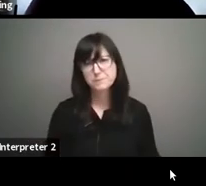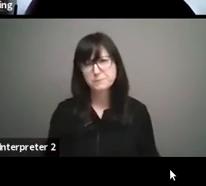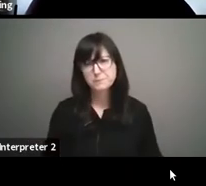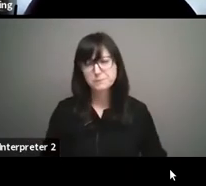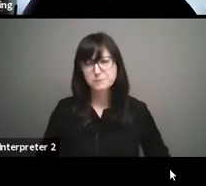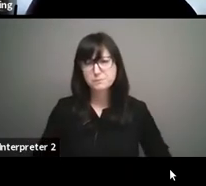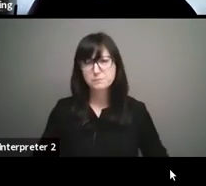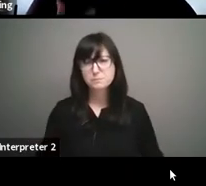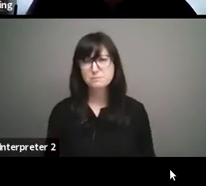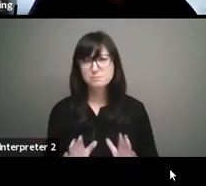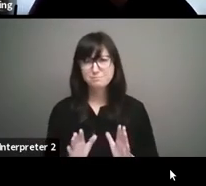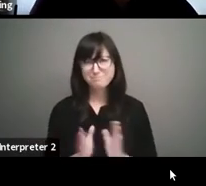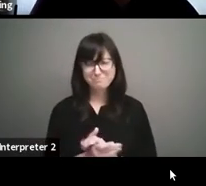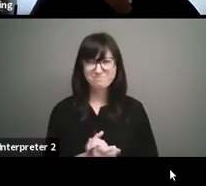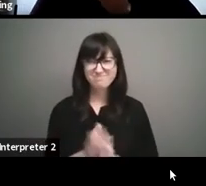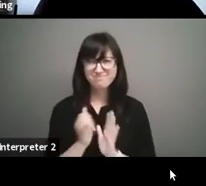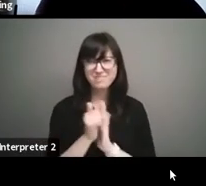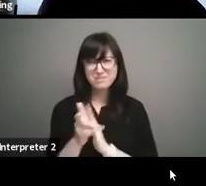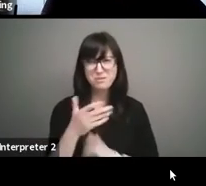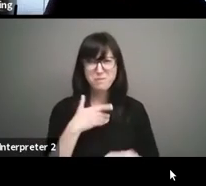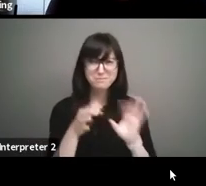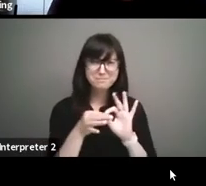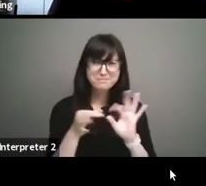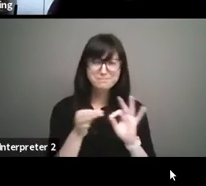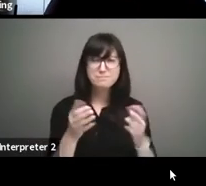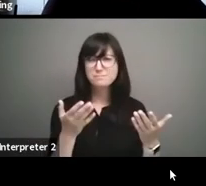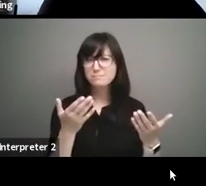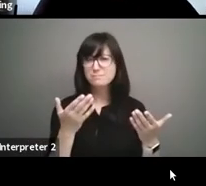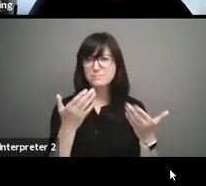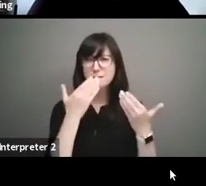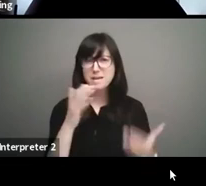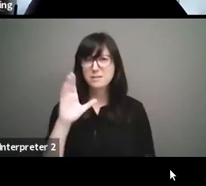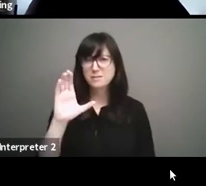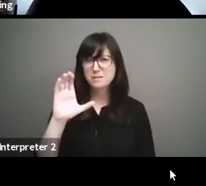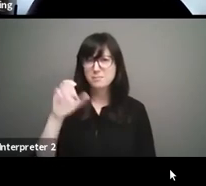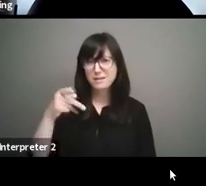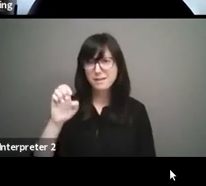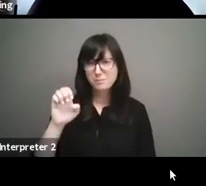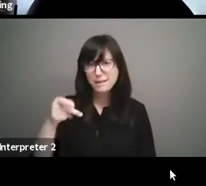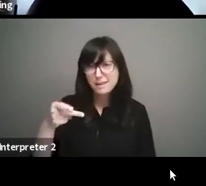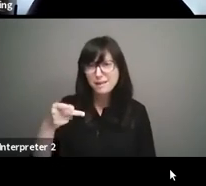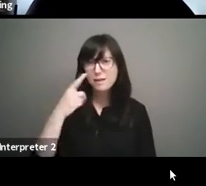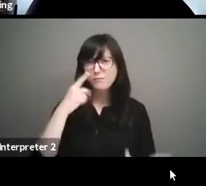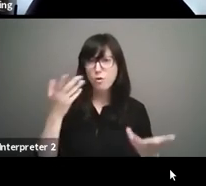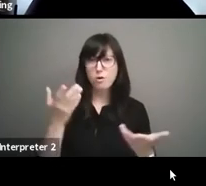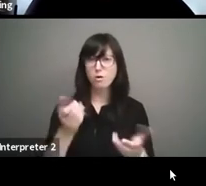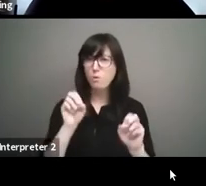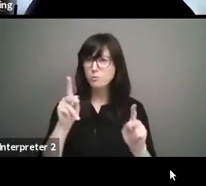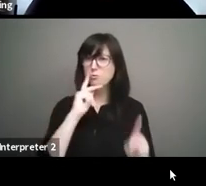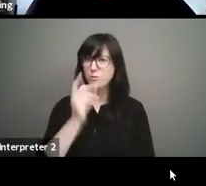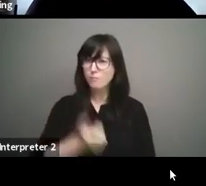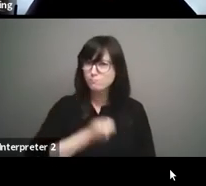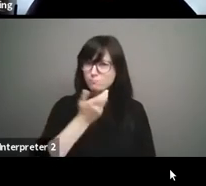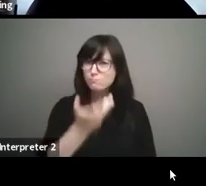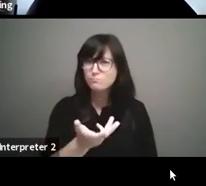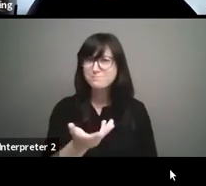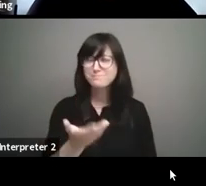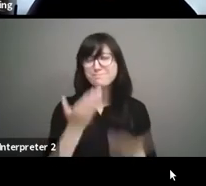And that's really all I have to say. I want to thank the CPEP for this platform, and yeah, thank